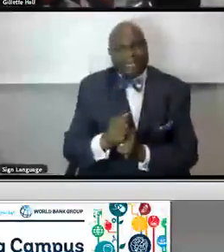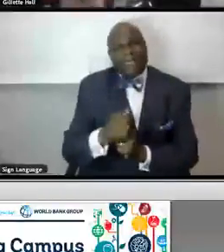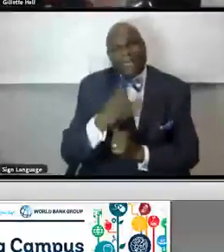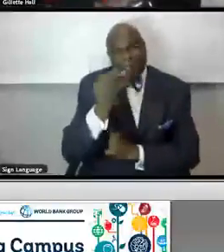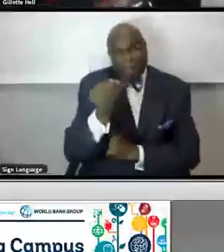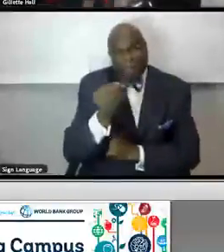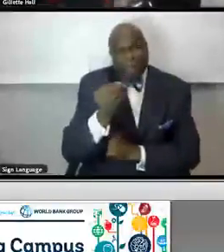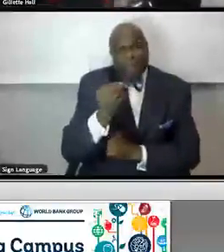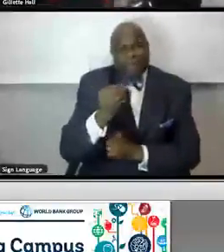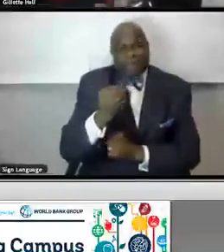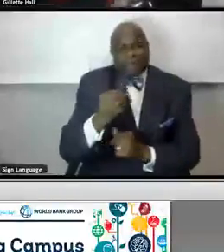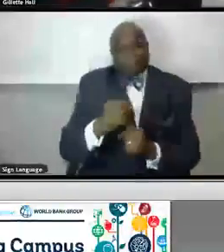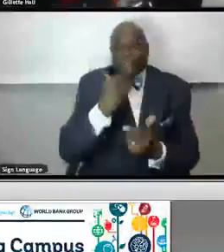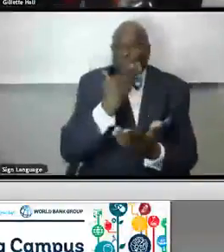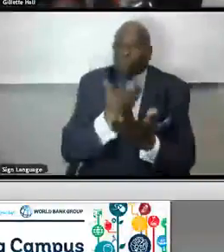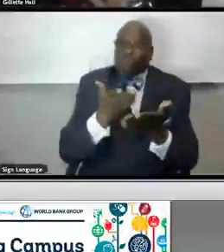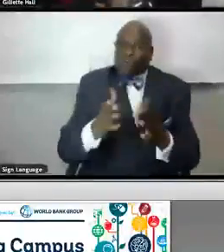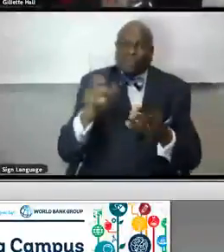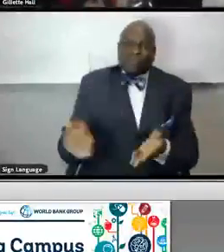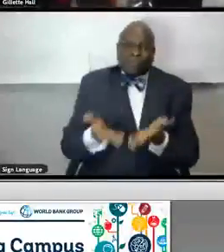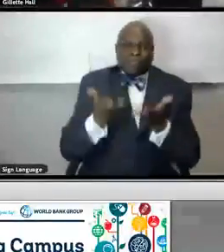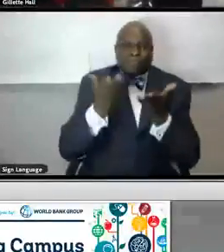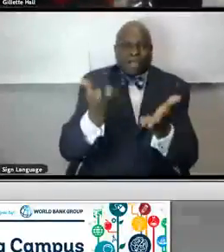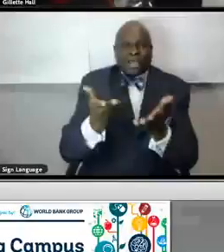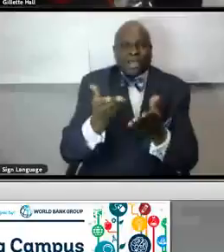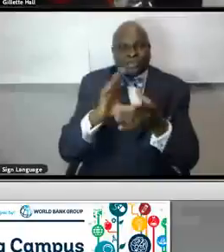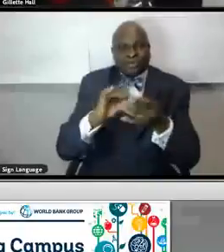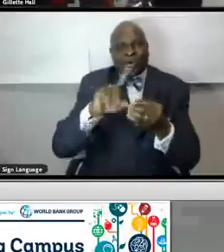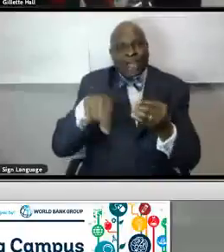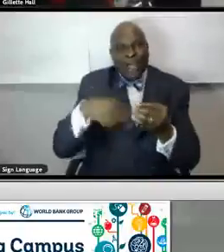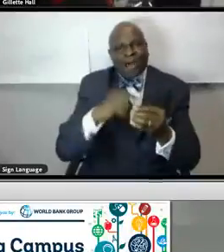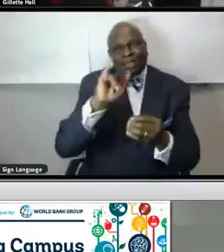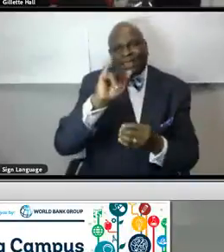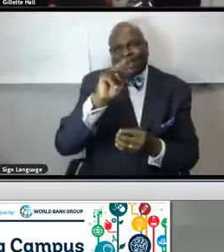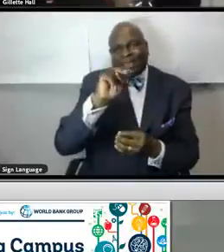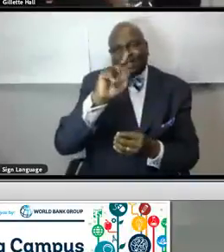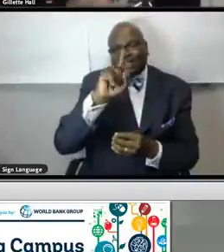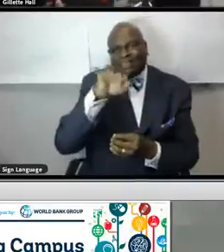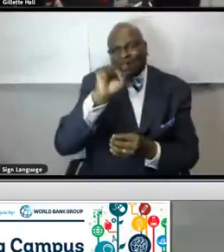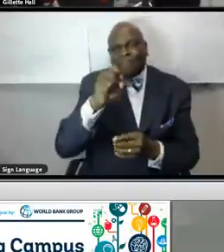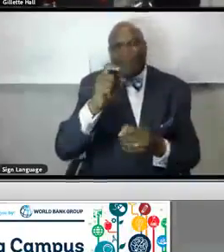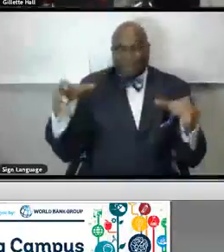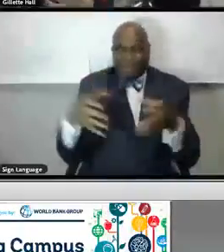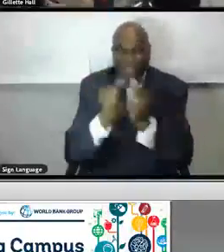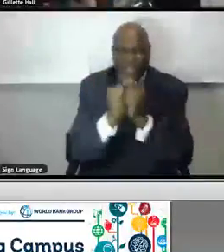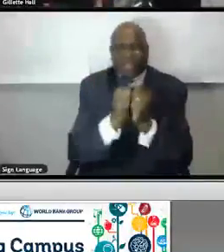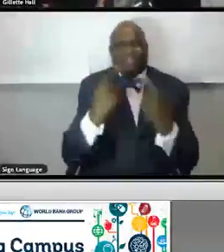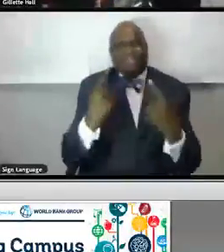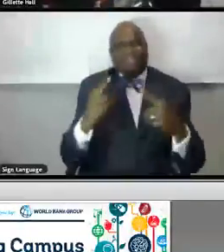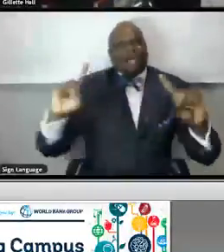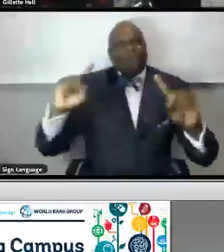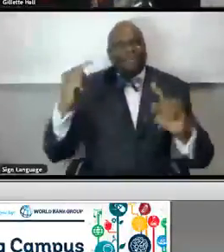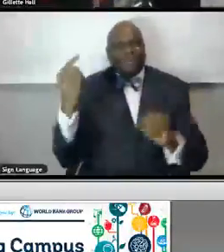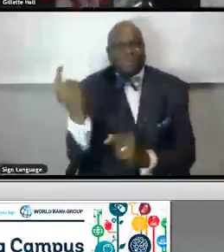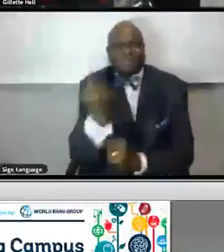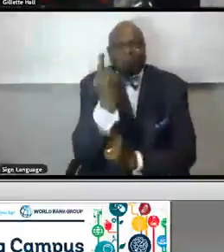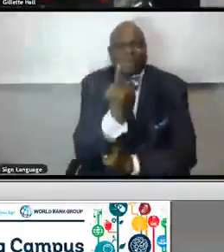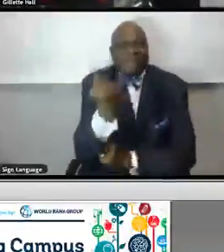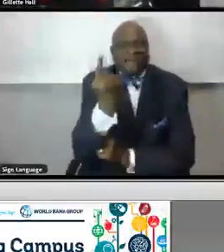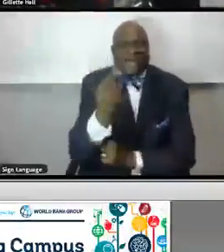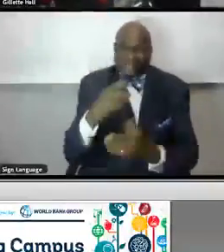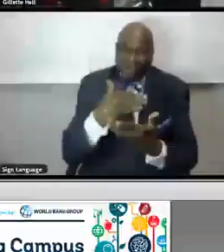and it's a good way of bringing out a story of indigenous peoples coming together to actually assert their rights and